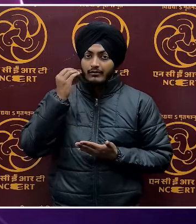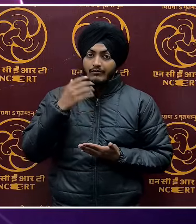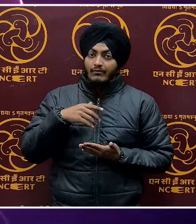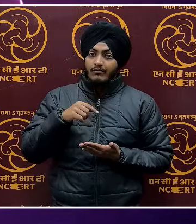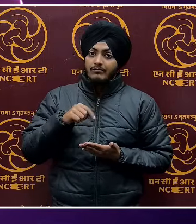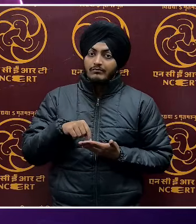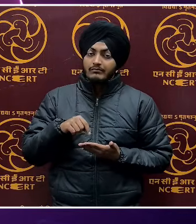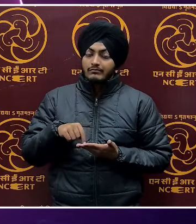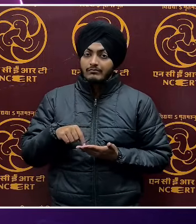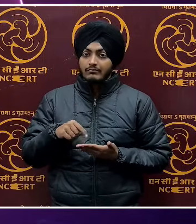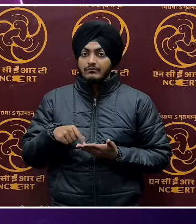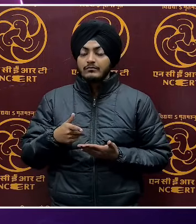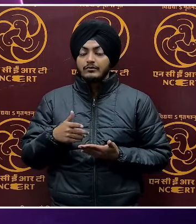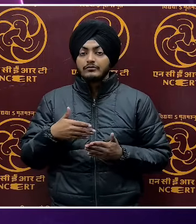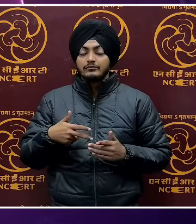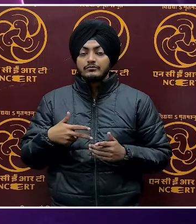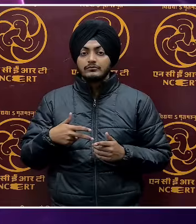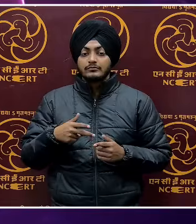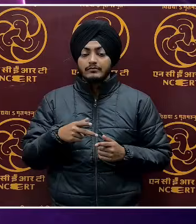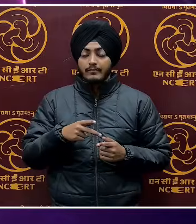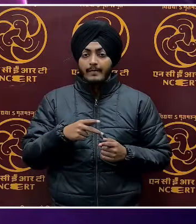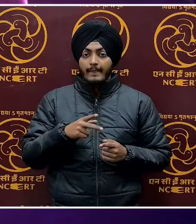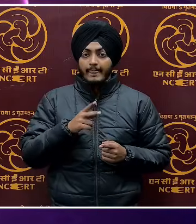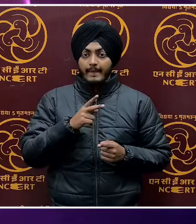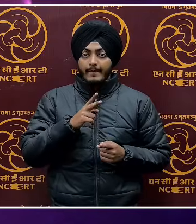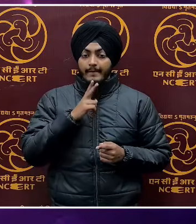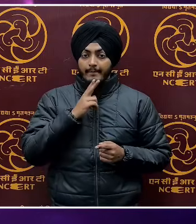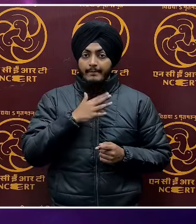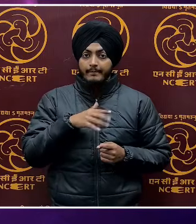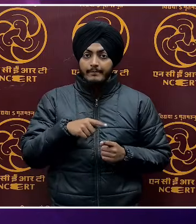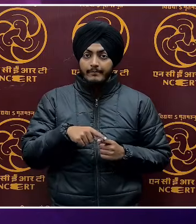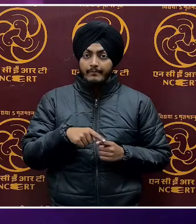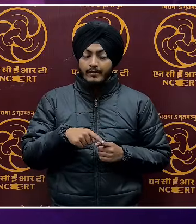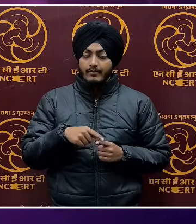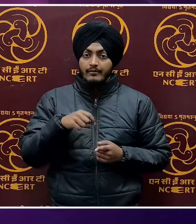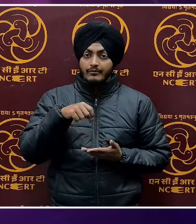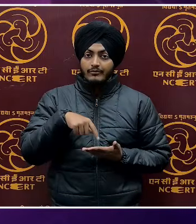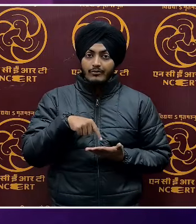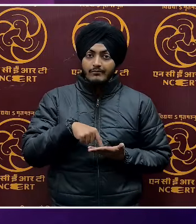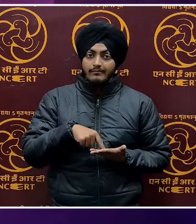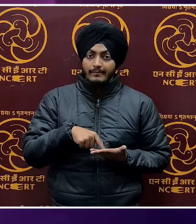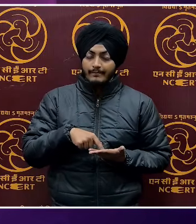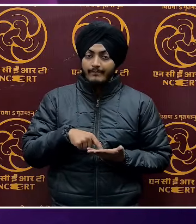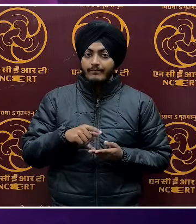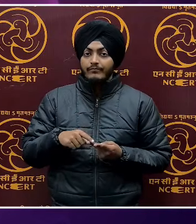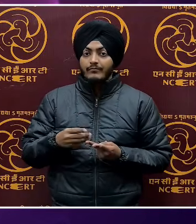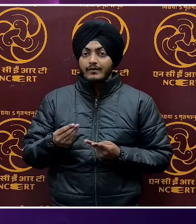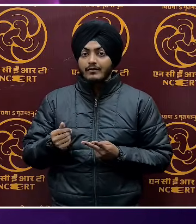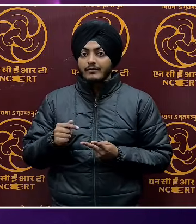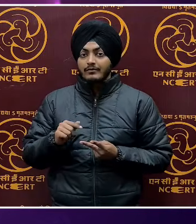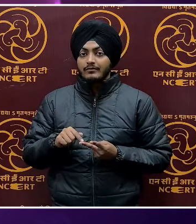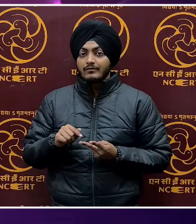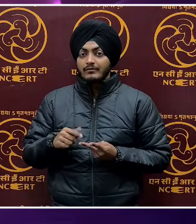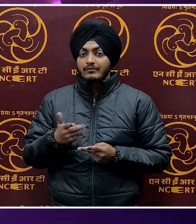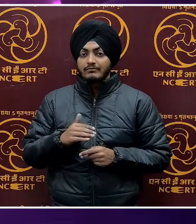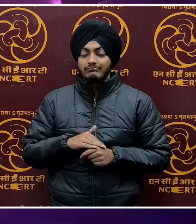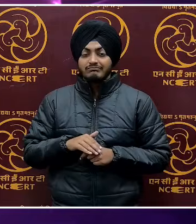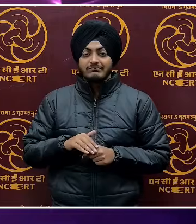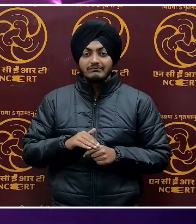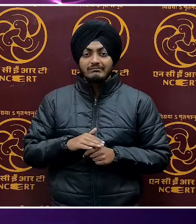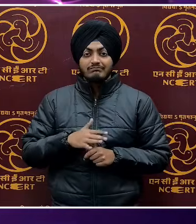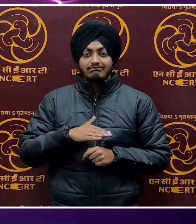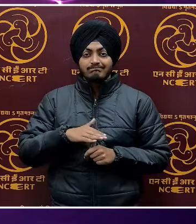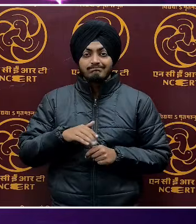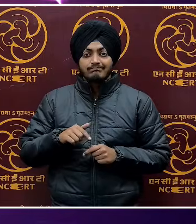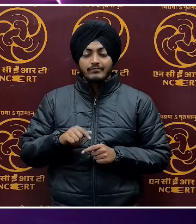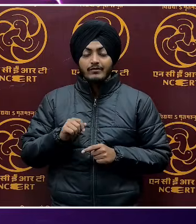droplets. That is drop. Liquid is wet. Drop. Yes, wet, liquid, and the grain is rough. Okay, so